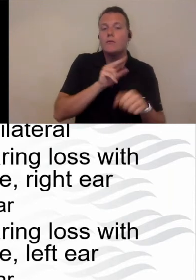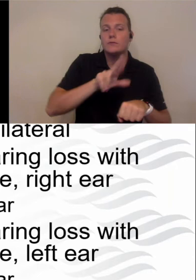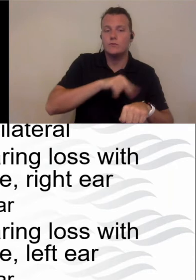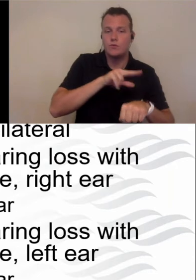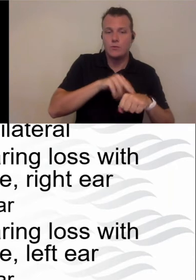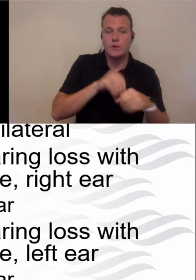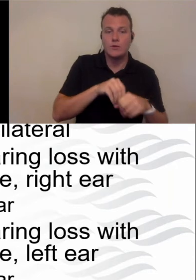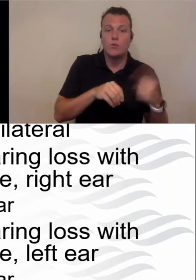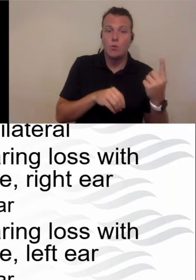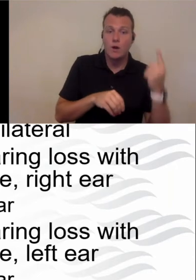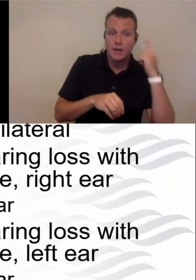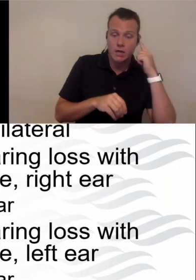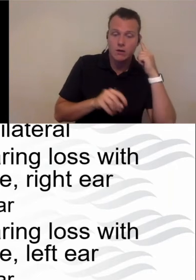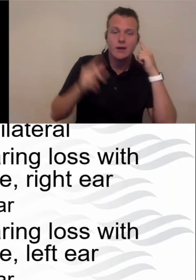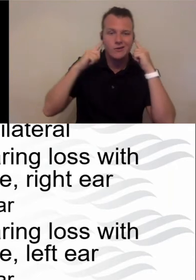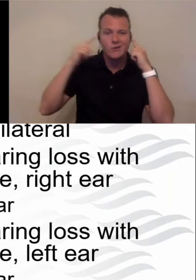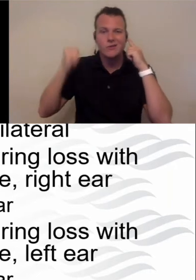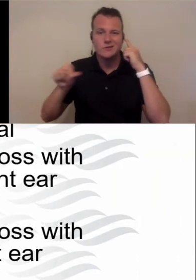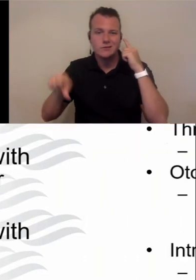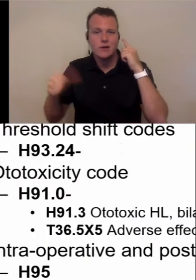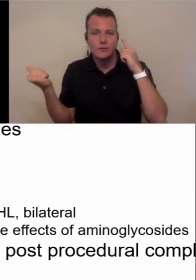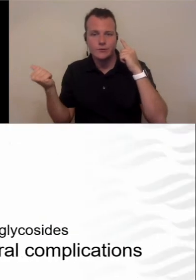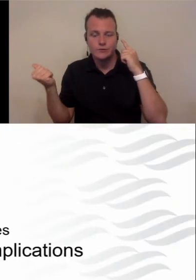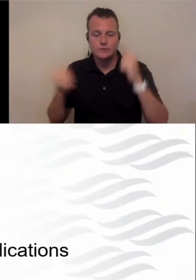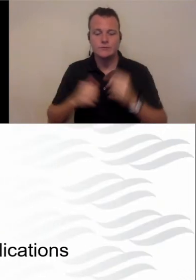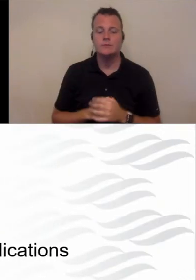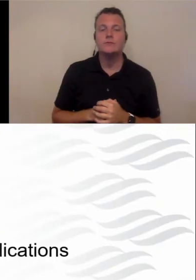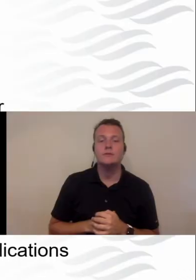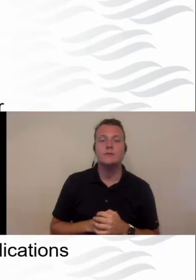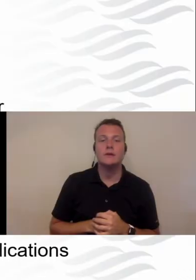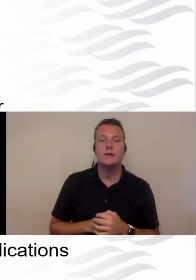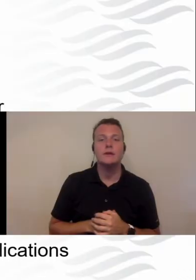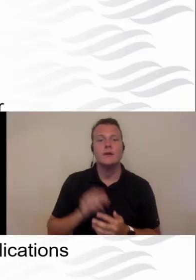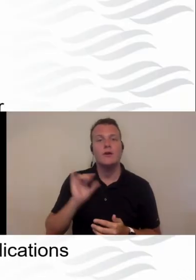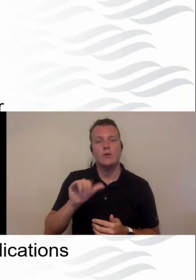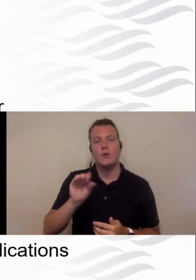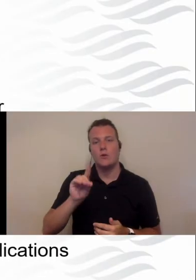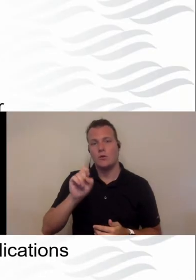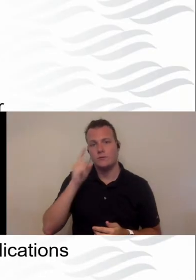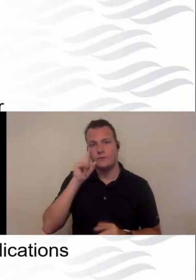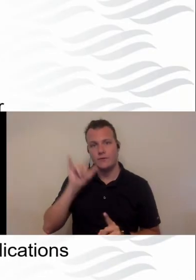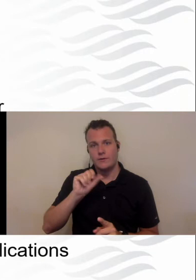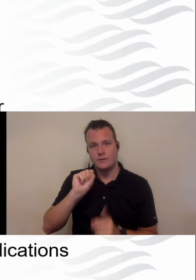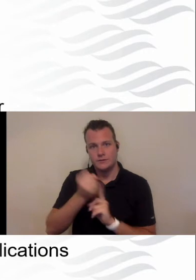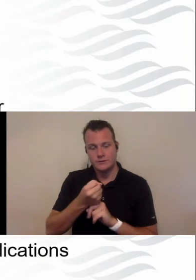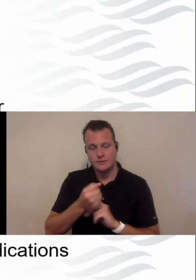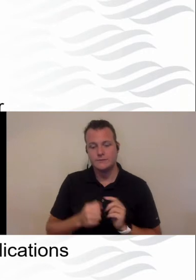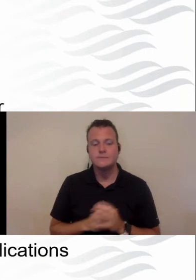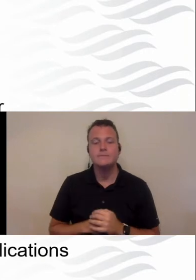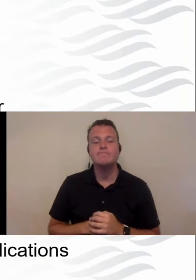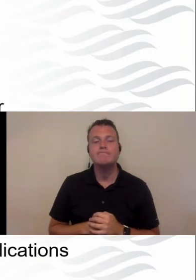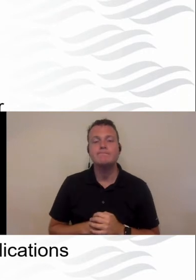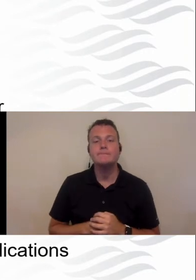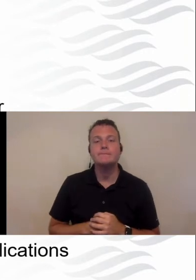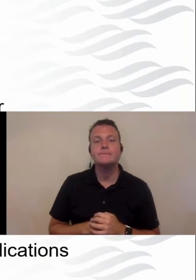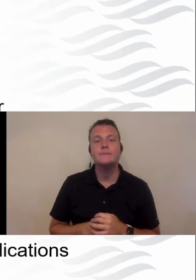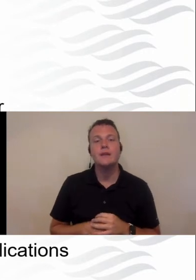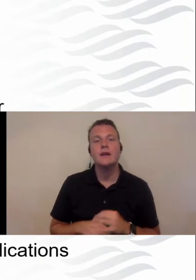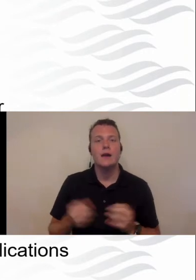other. So those are the codes for those instances. There's a lot of the codes, there's